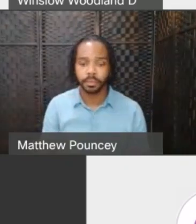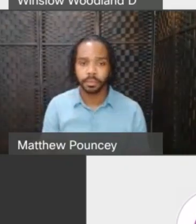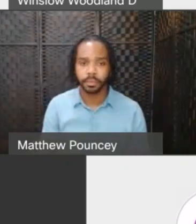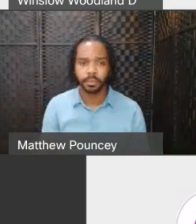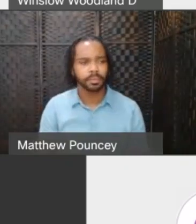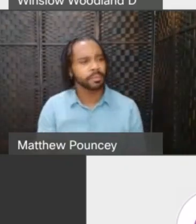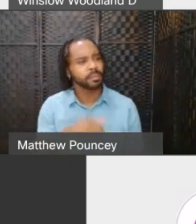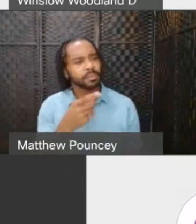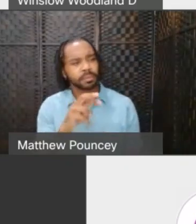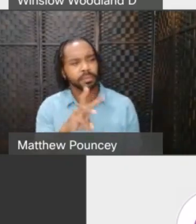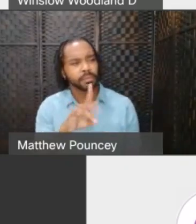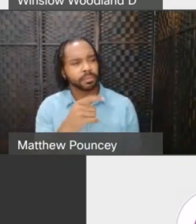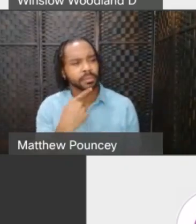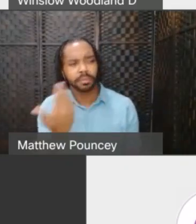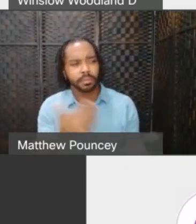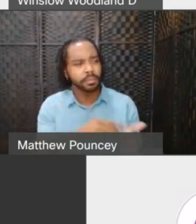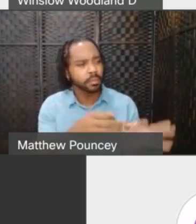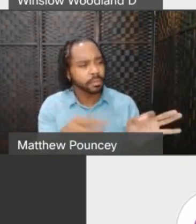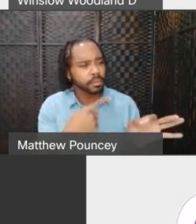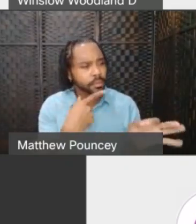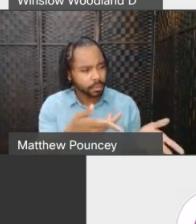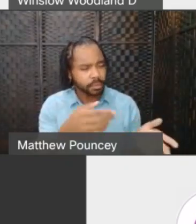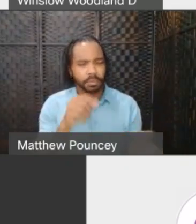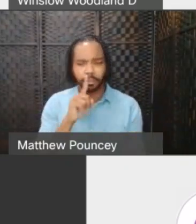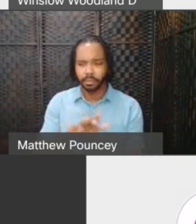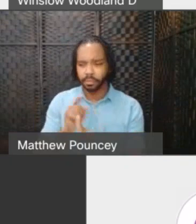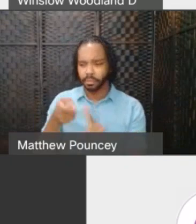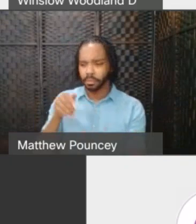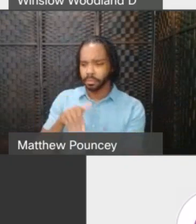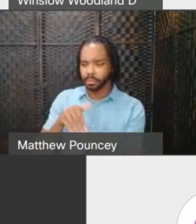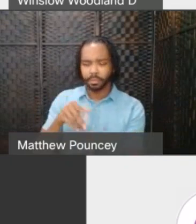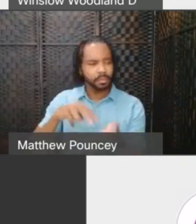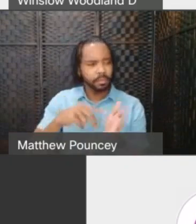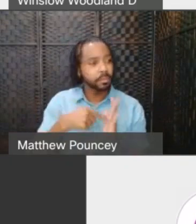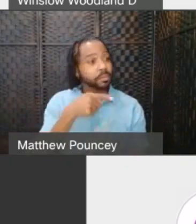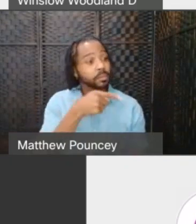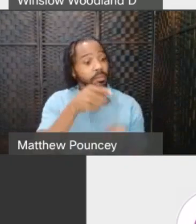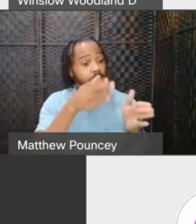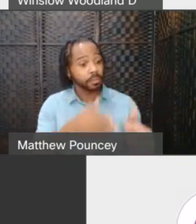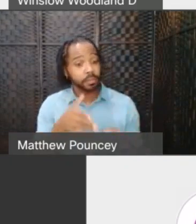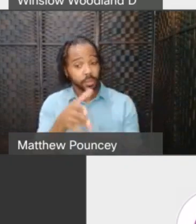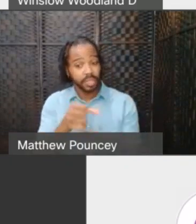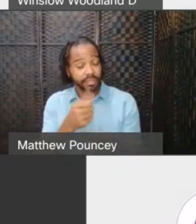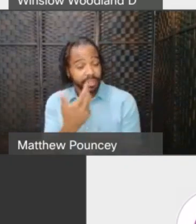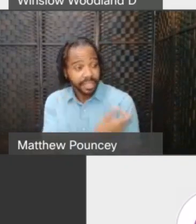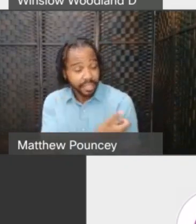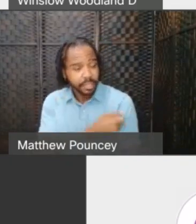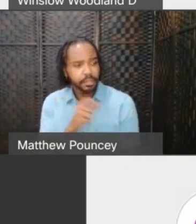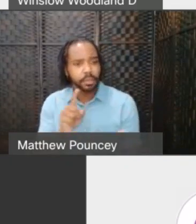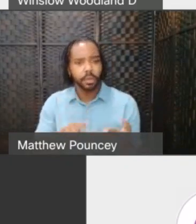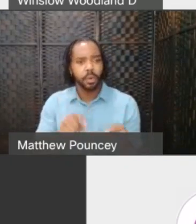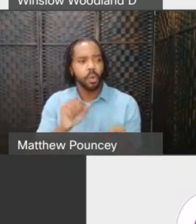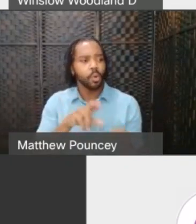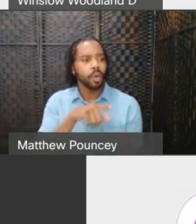Repeat that again. The confirmation from their physician. You're talking about that they have received the vaccine, or that they